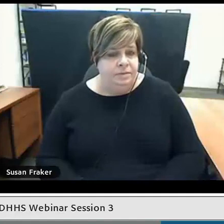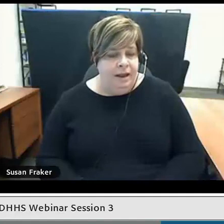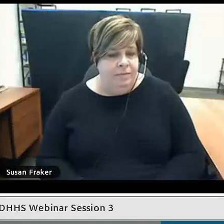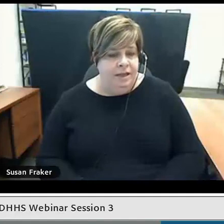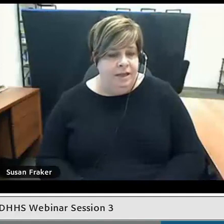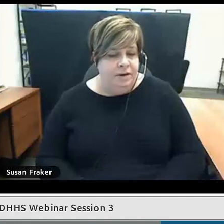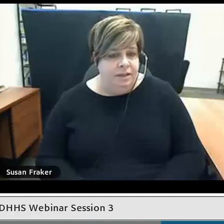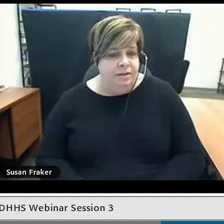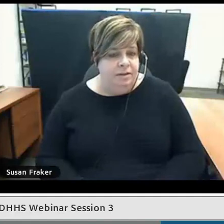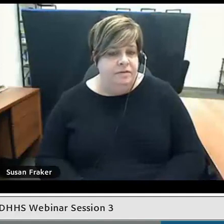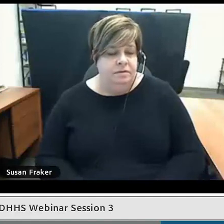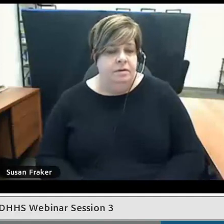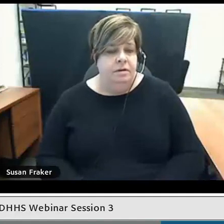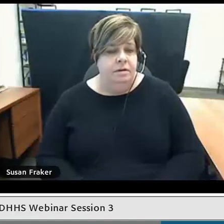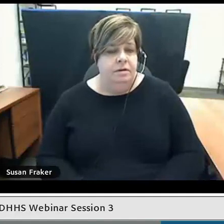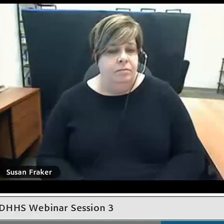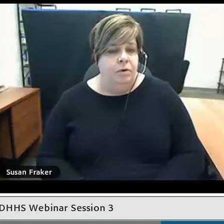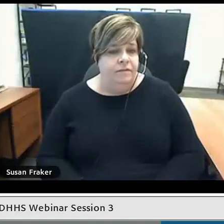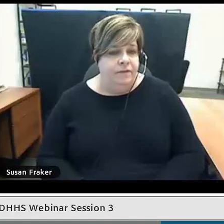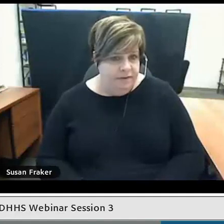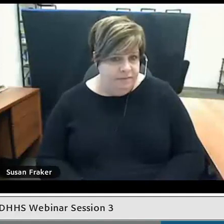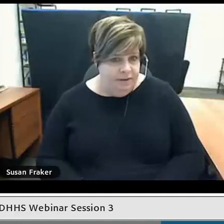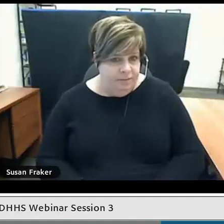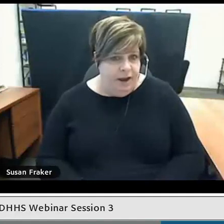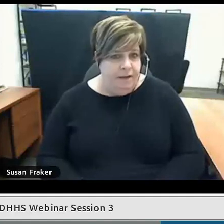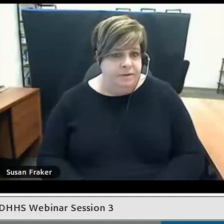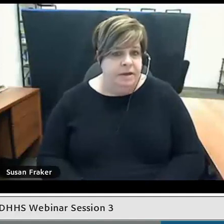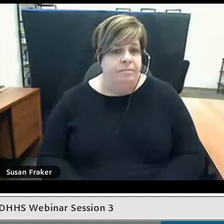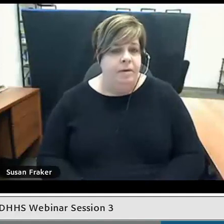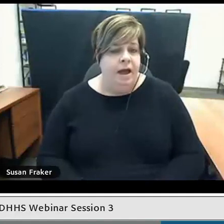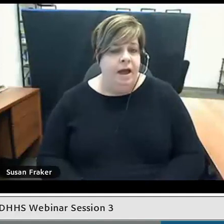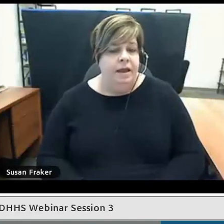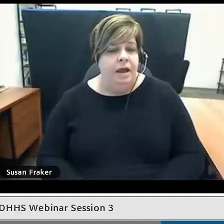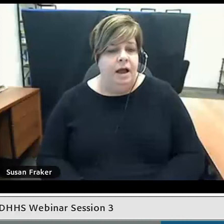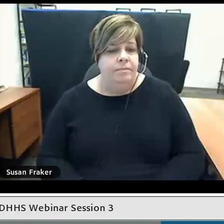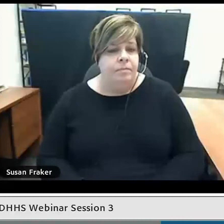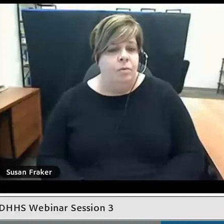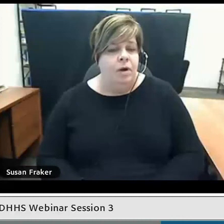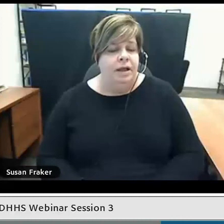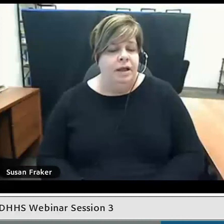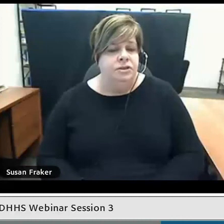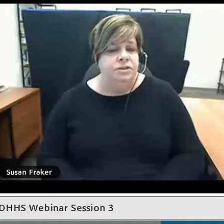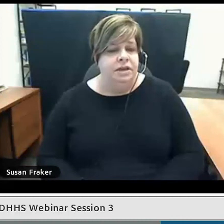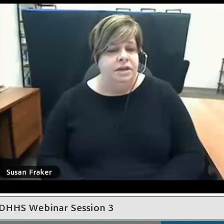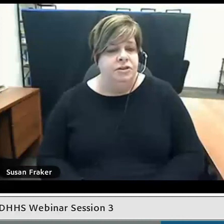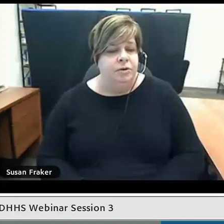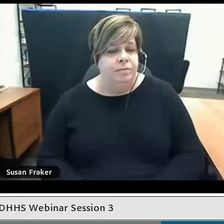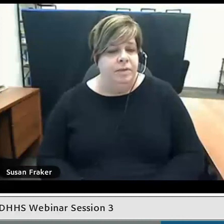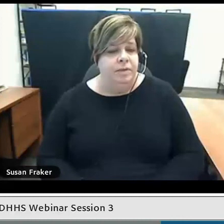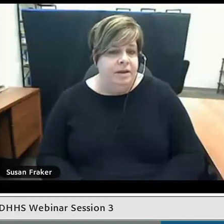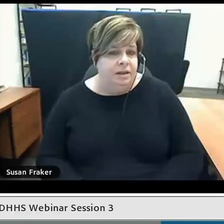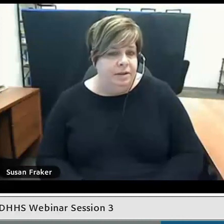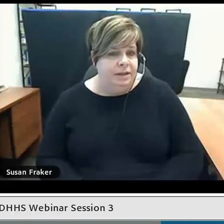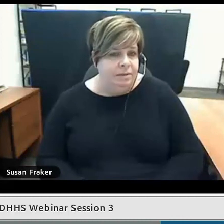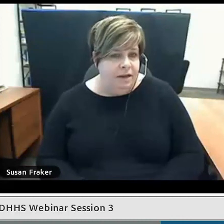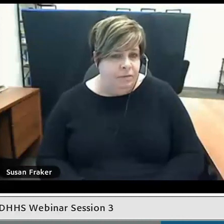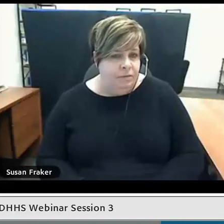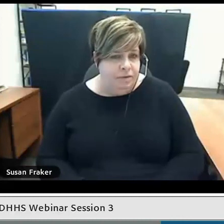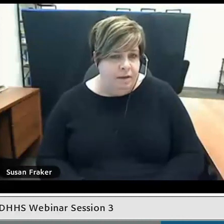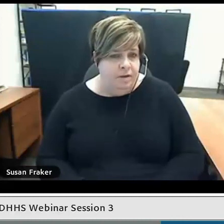be expressing themselves more effectively, perhaps, by while as using an interpreter may be a little